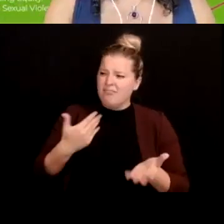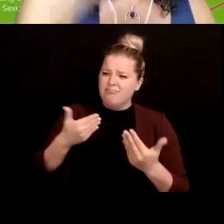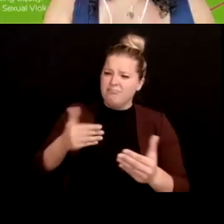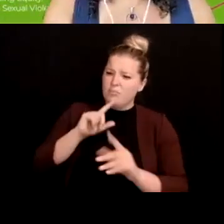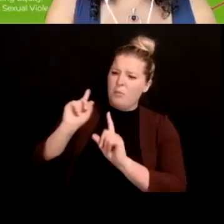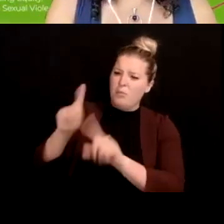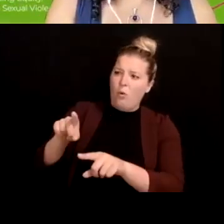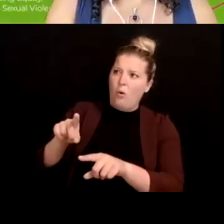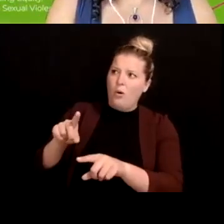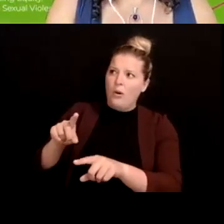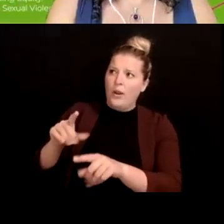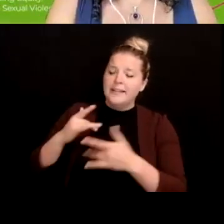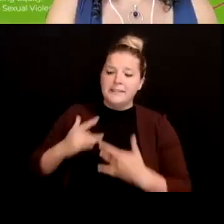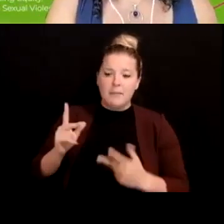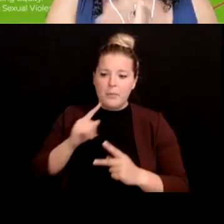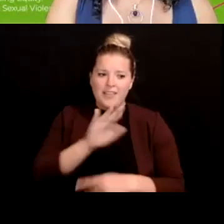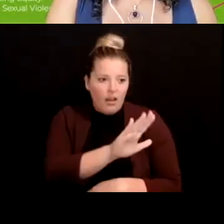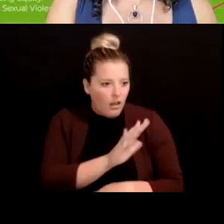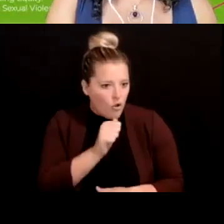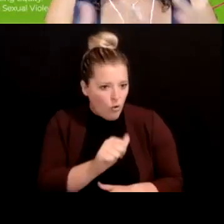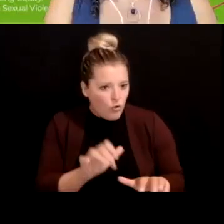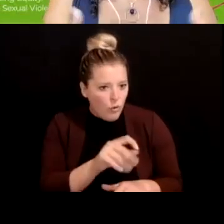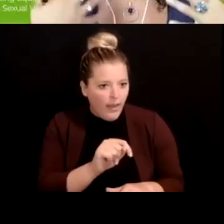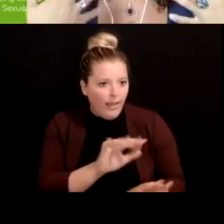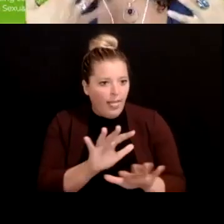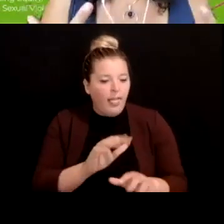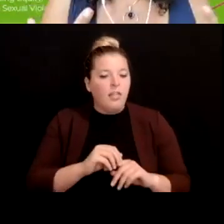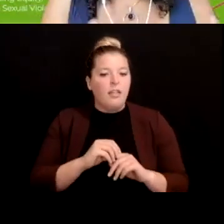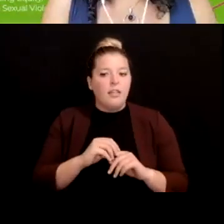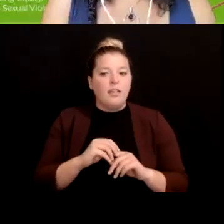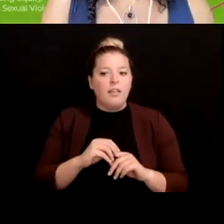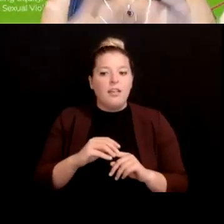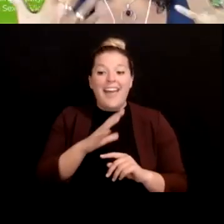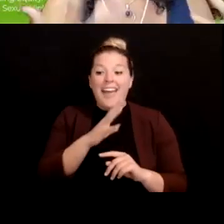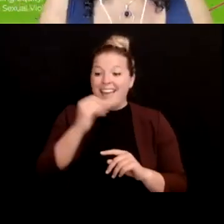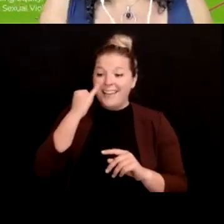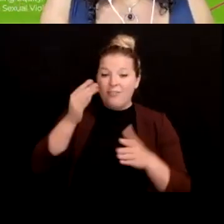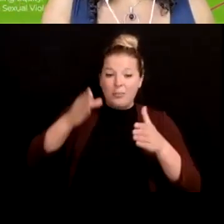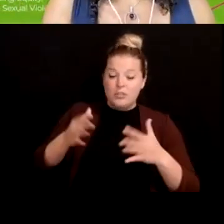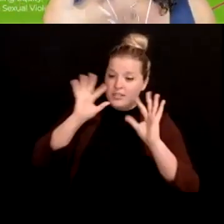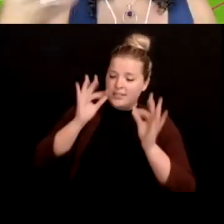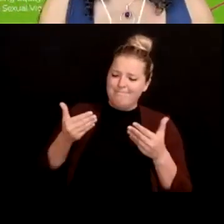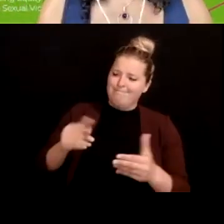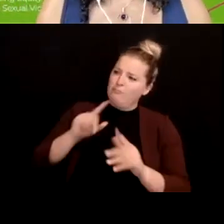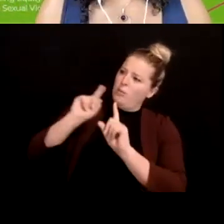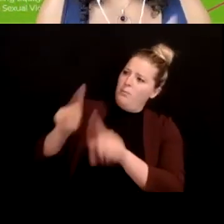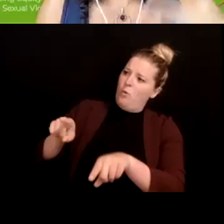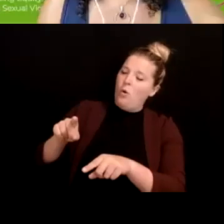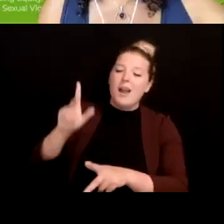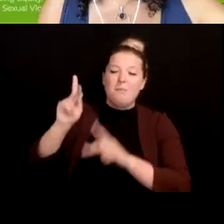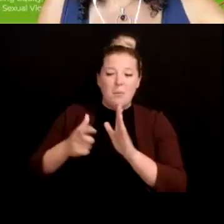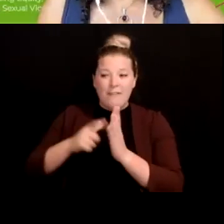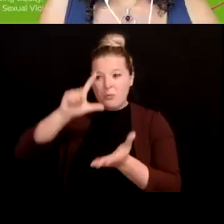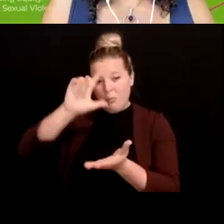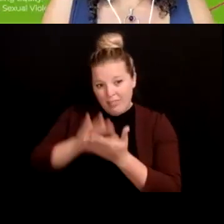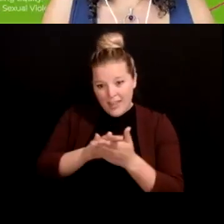They are attacked from doing so. And if they do, they have to be believed. The case must be investigated. It must be sustained. It must be